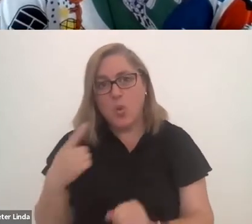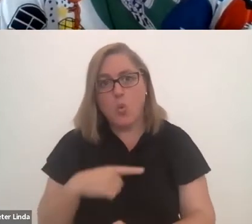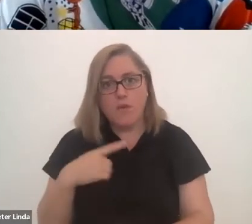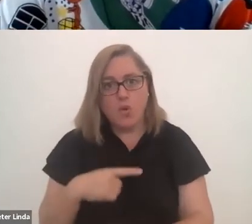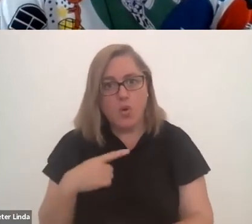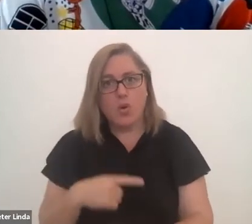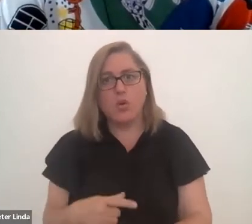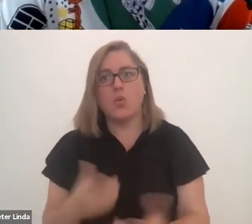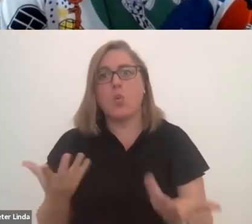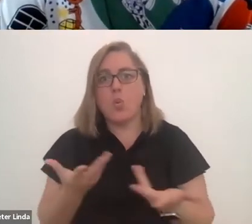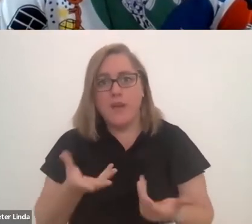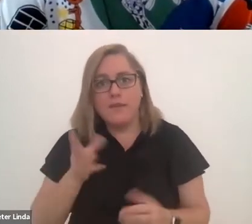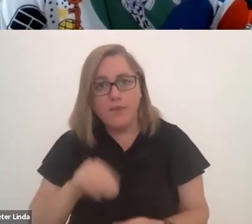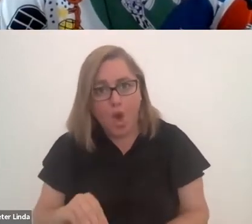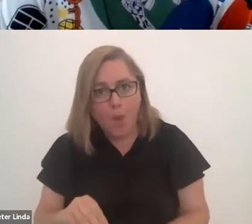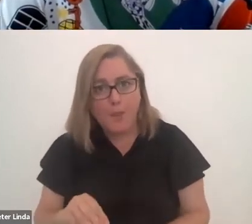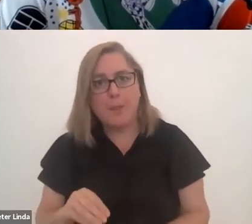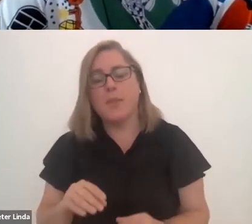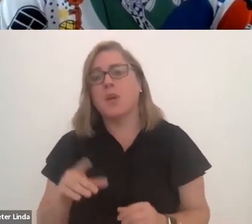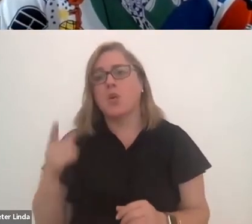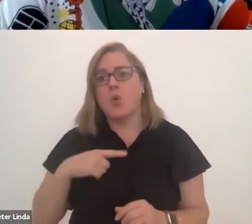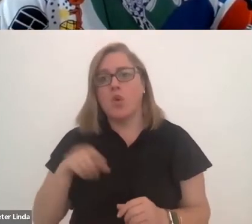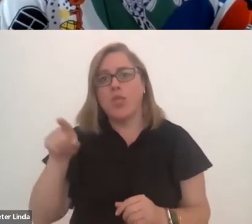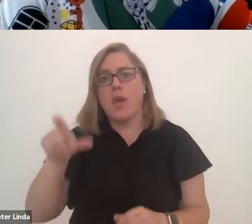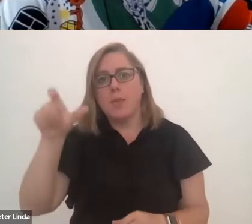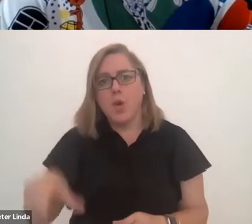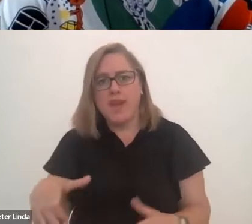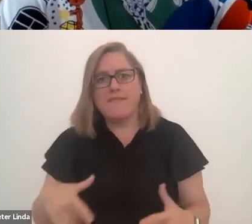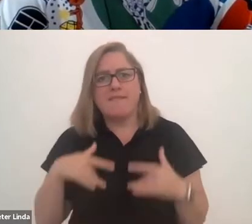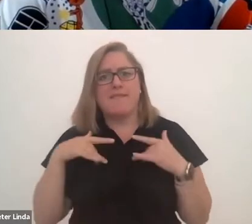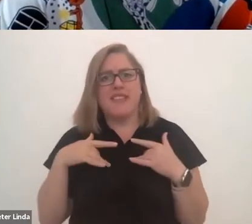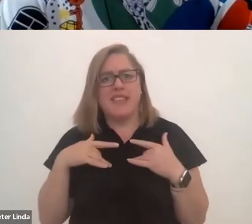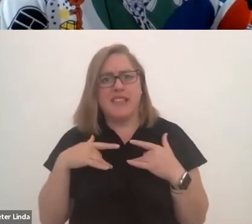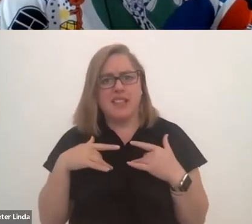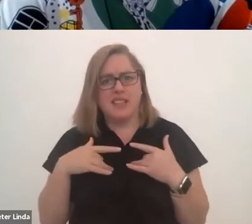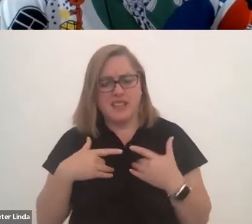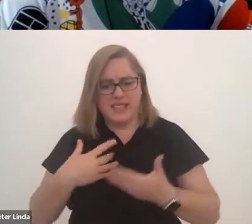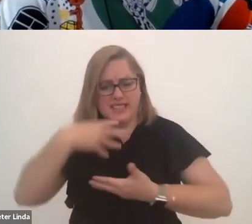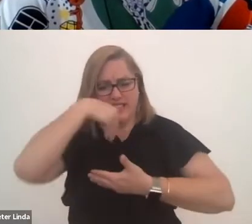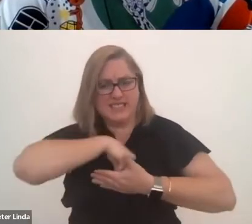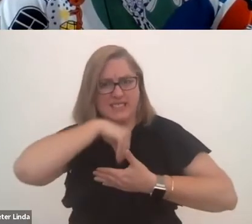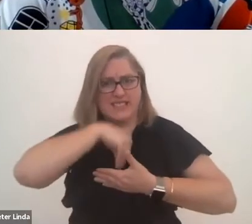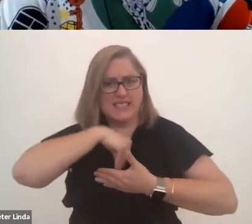from, why this person feels this sort of internalized or projecting